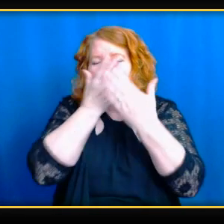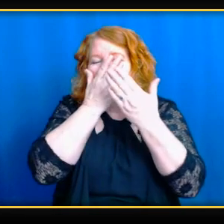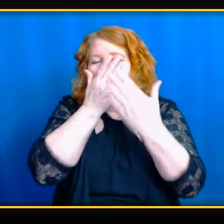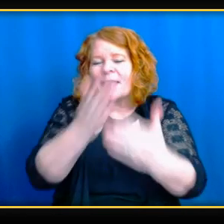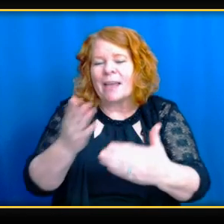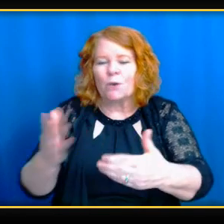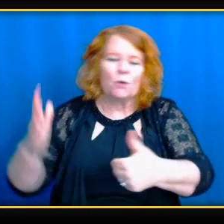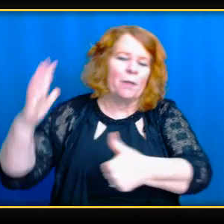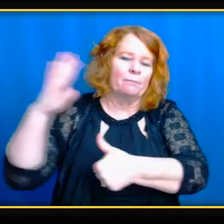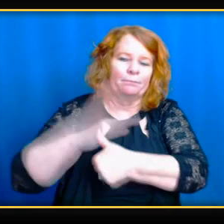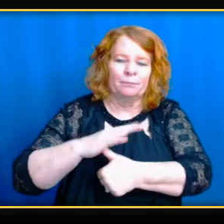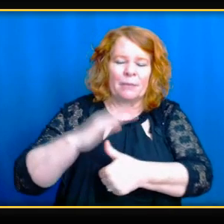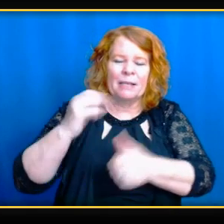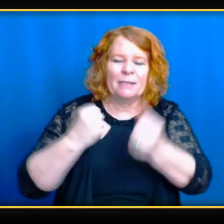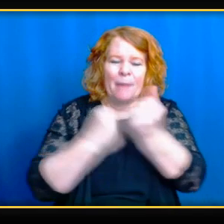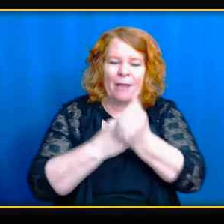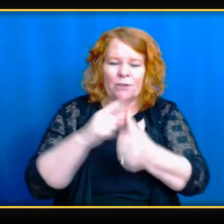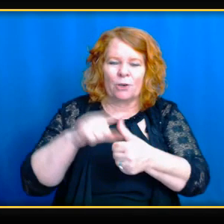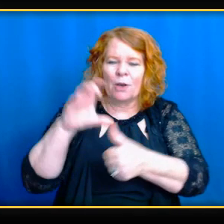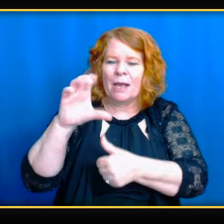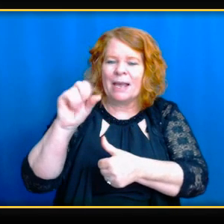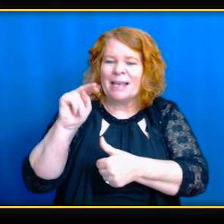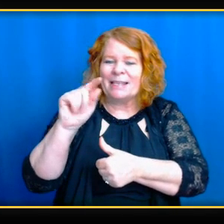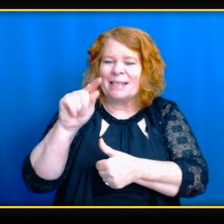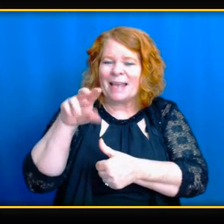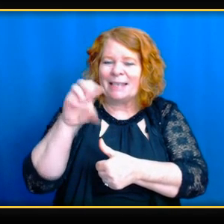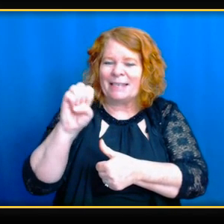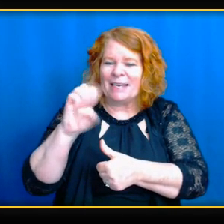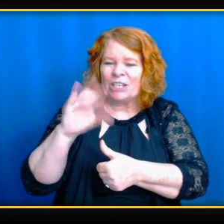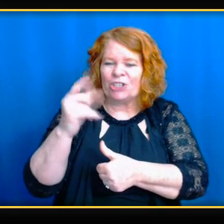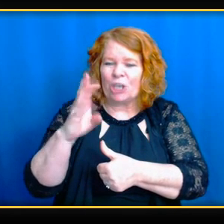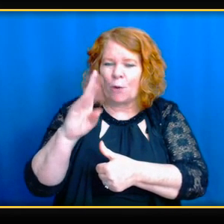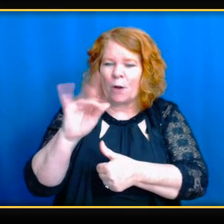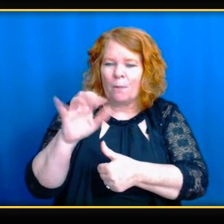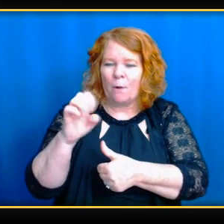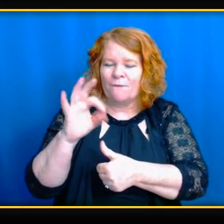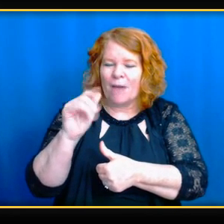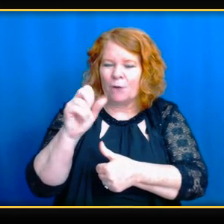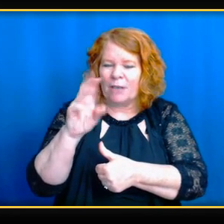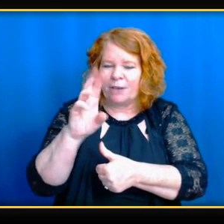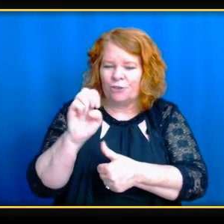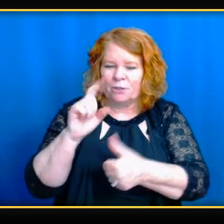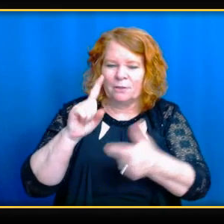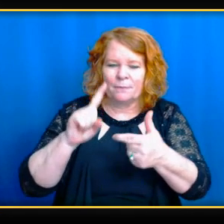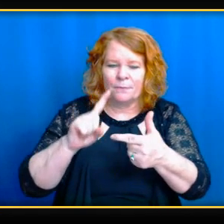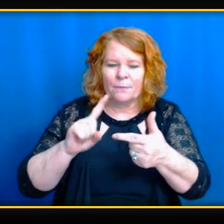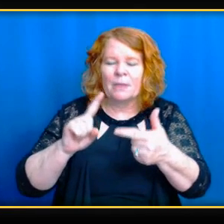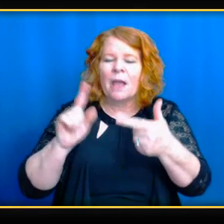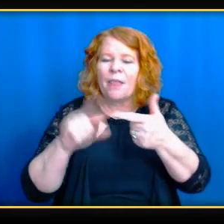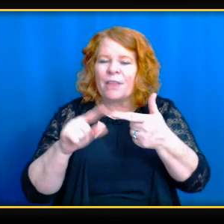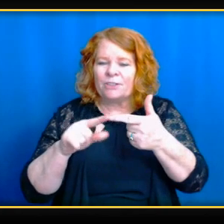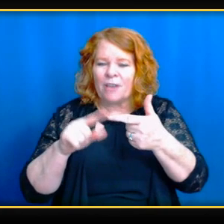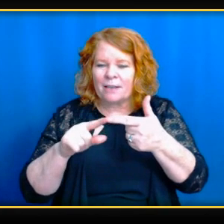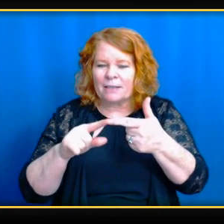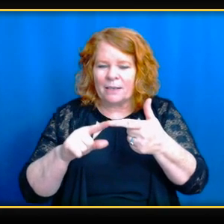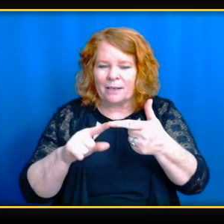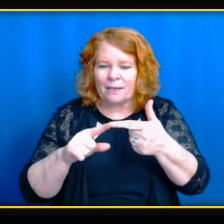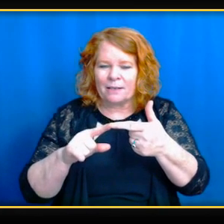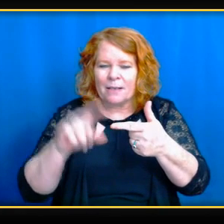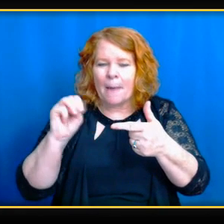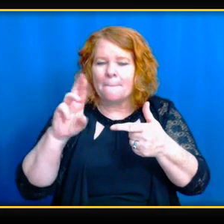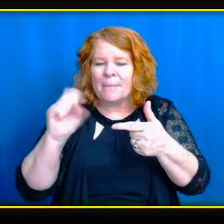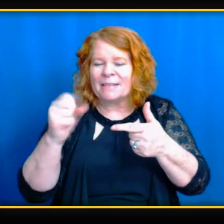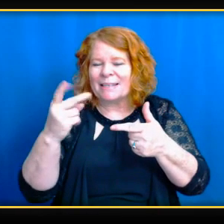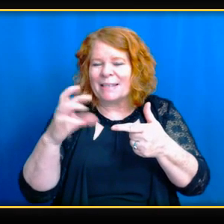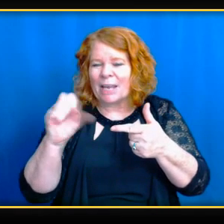sponsor, the Centene Charitable Foundation. Our justice sponsors, Mrs. Harriet Fellman,